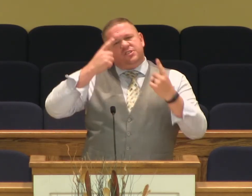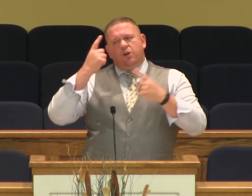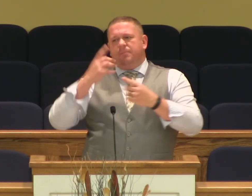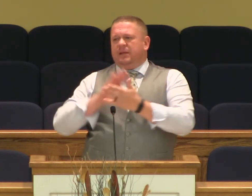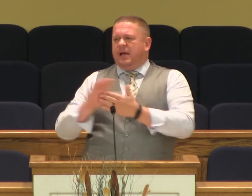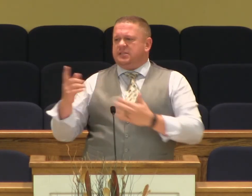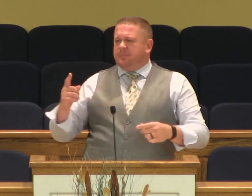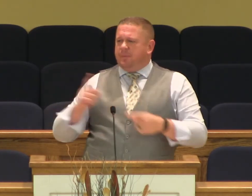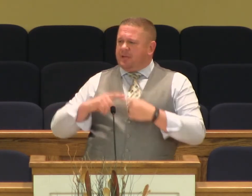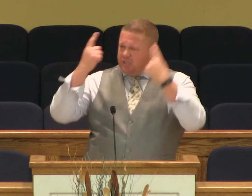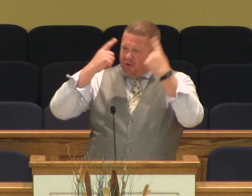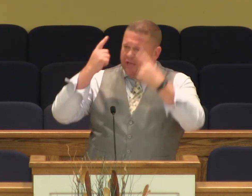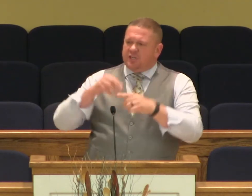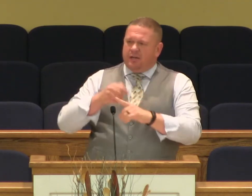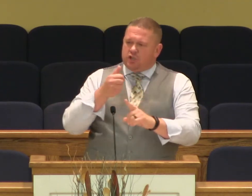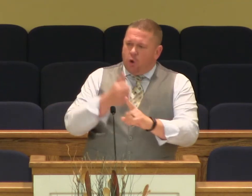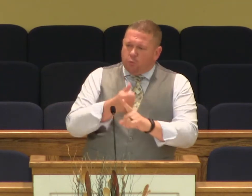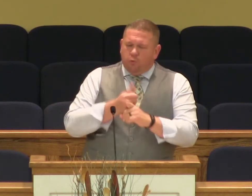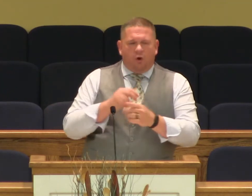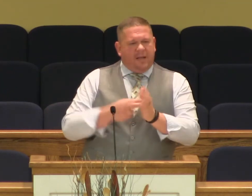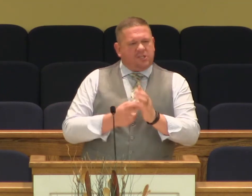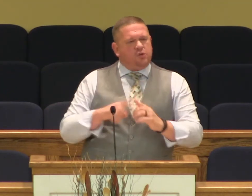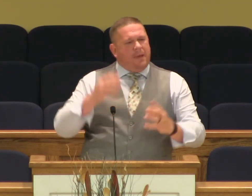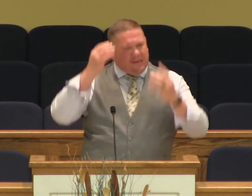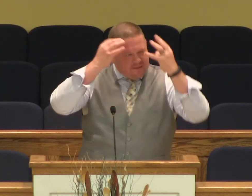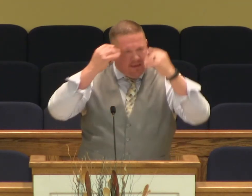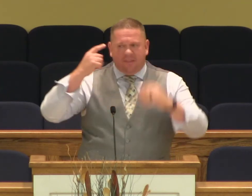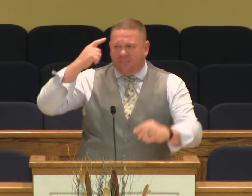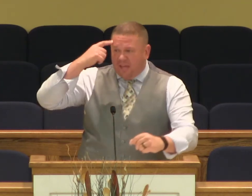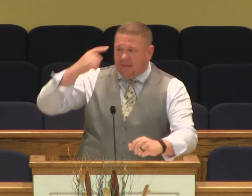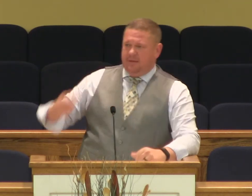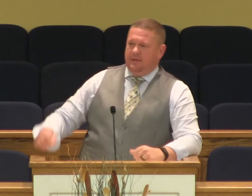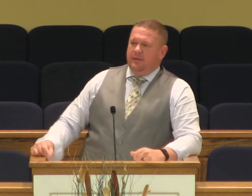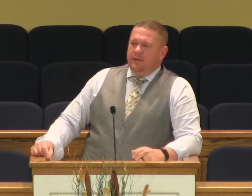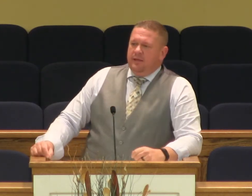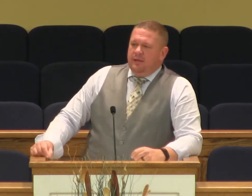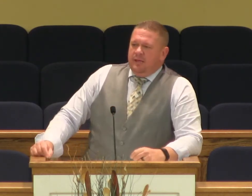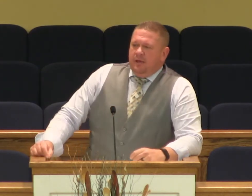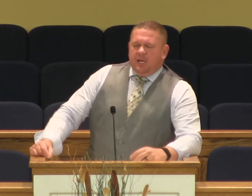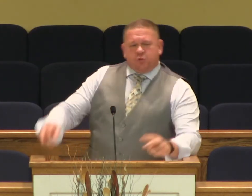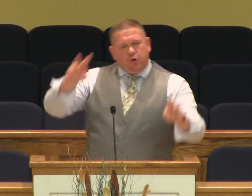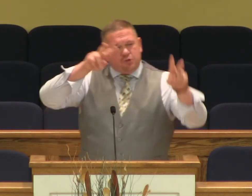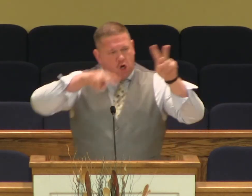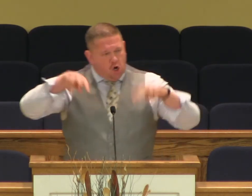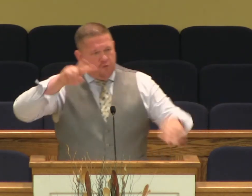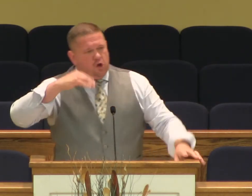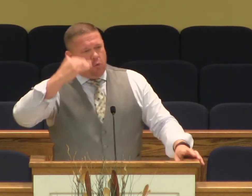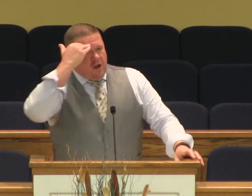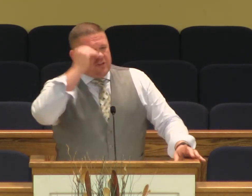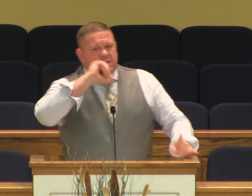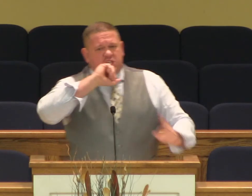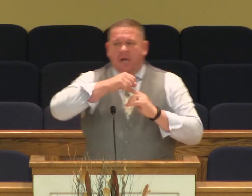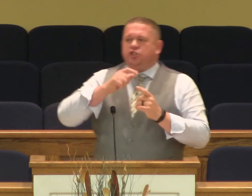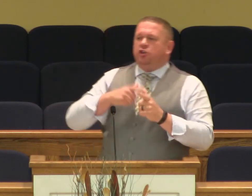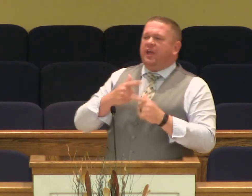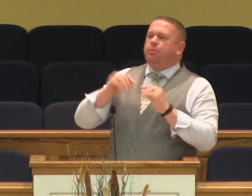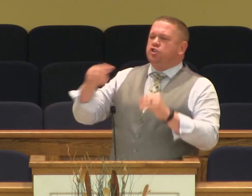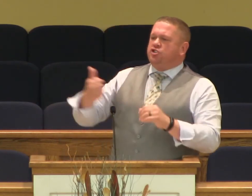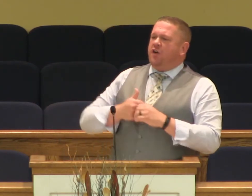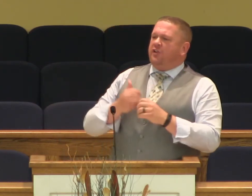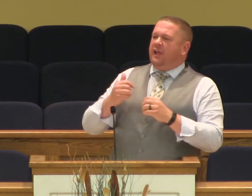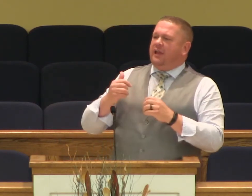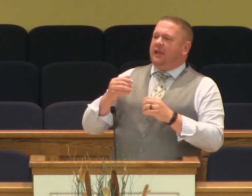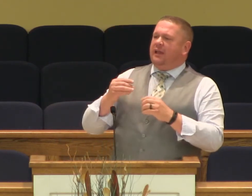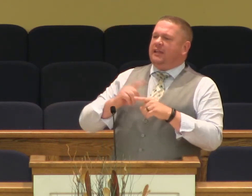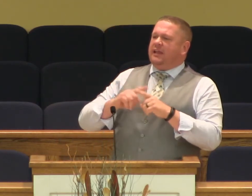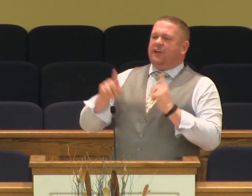being considerate, being nice to somebody. But consideration in its own root word means to meditate and think. Because when you observe and you're aware of the situation, you then put